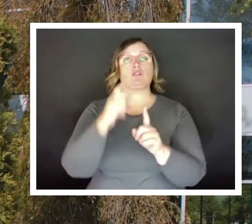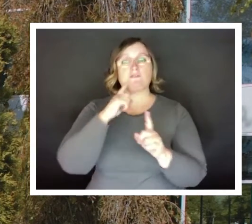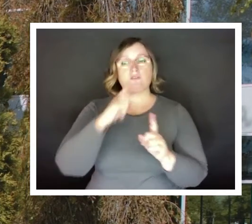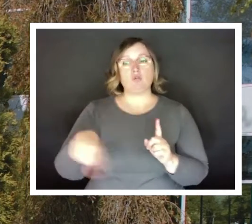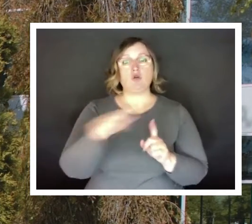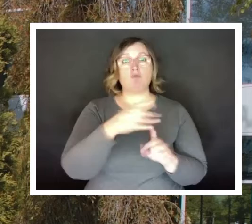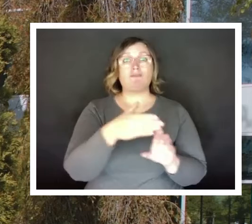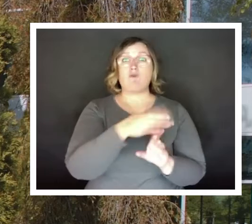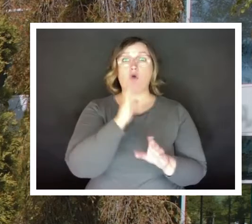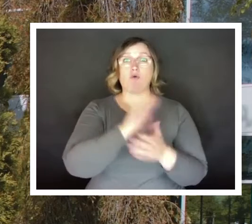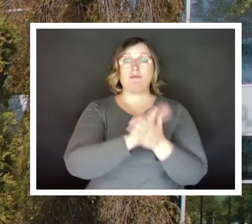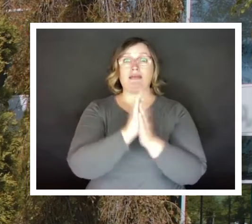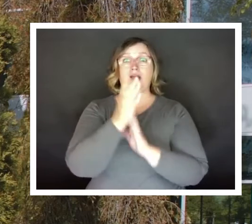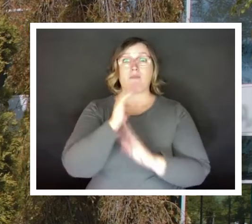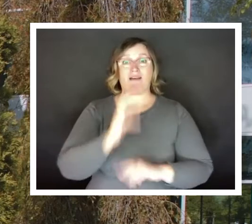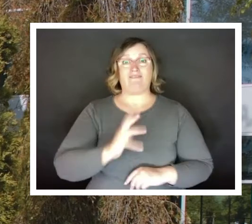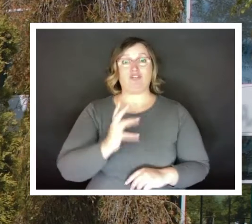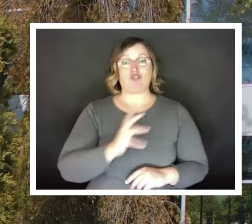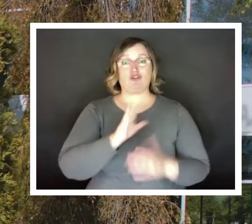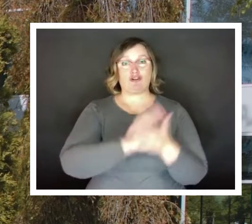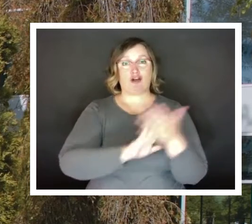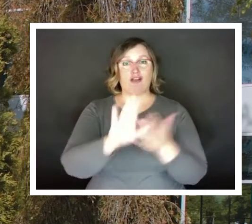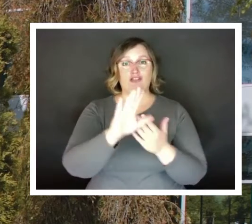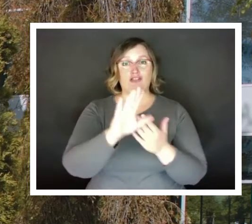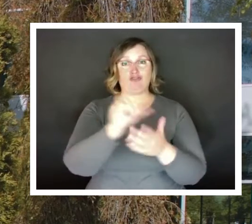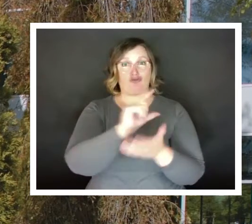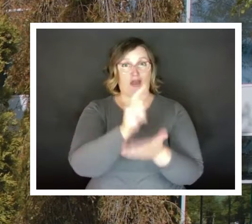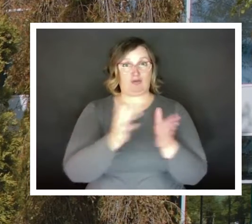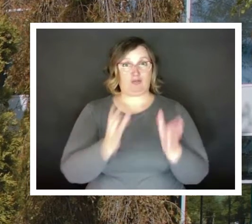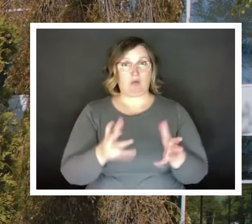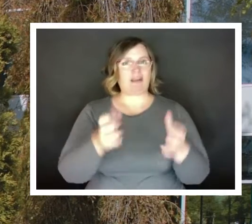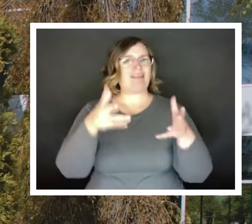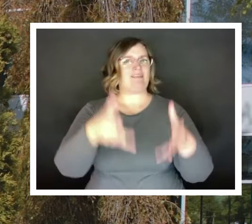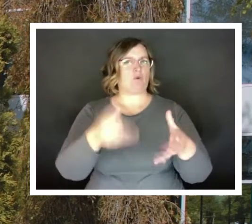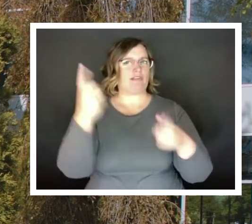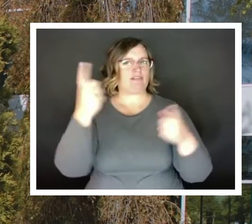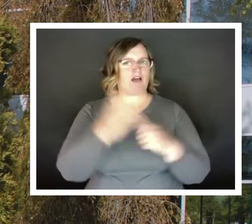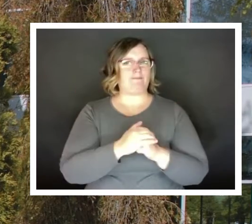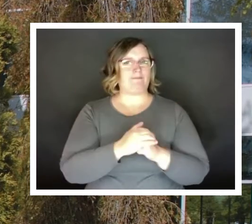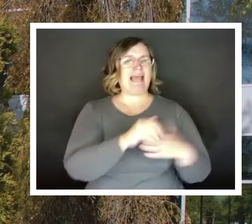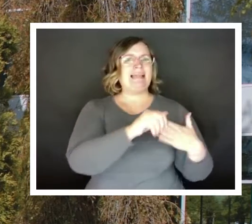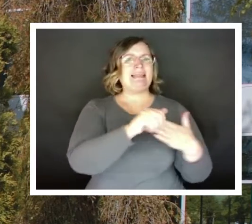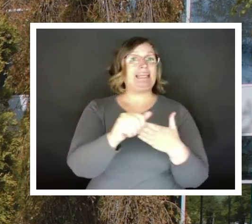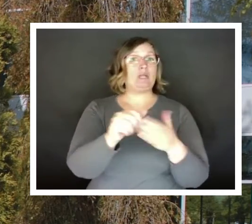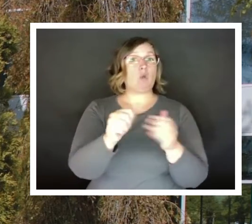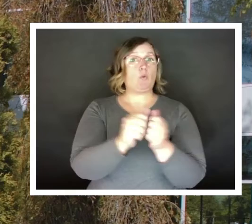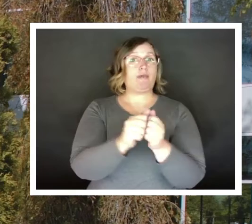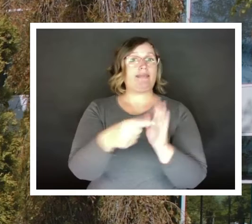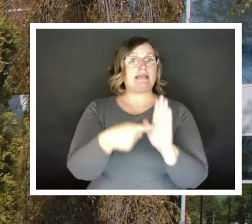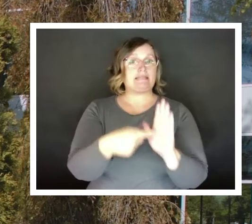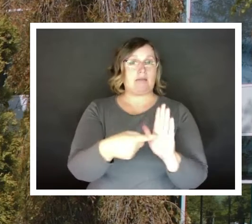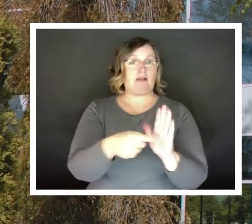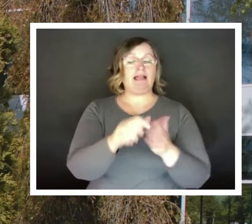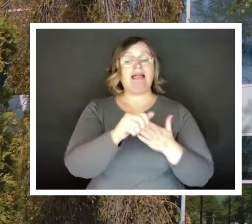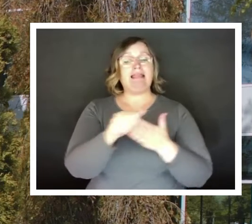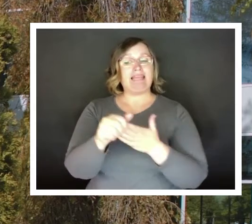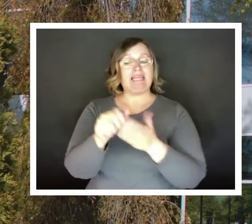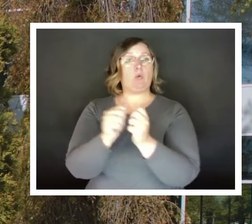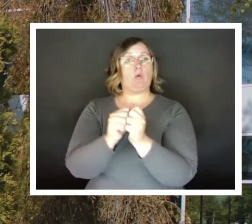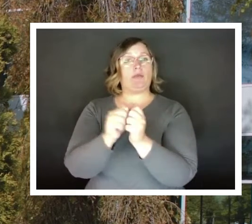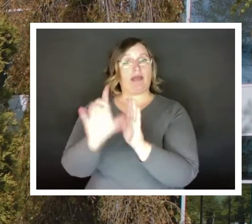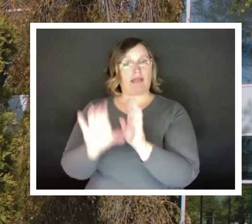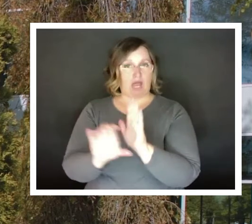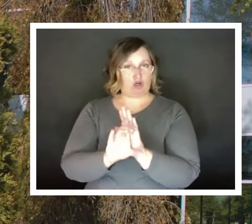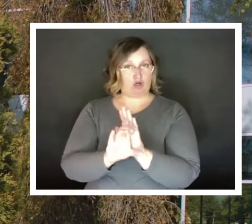official college graduates, I want to leave you with this. Lead with example. Lead with character.